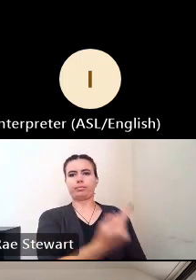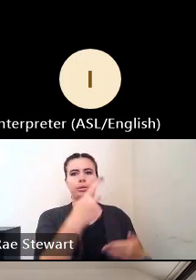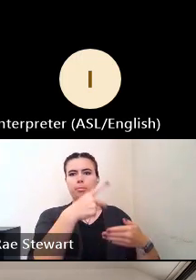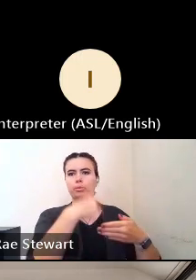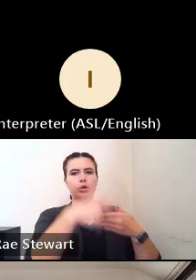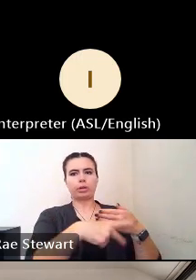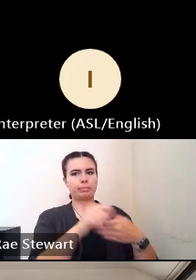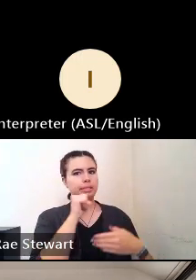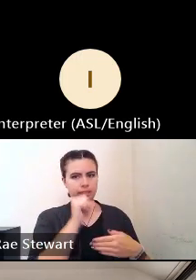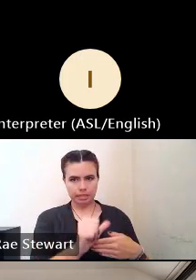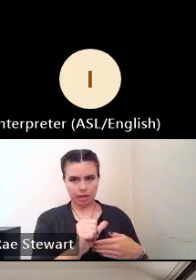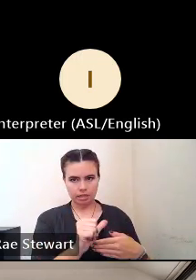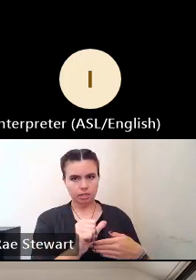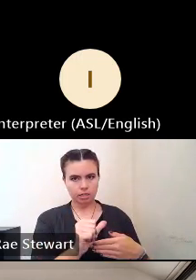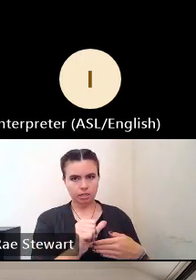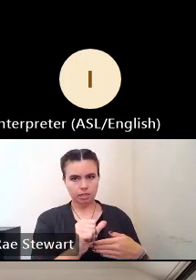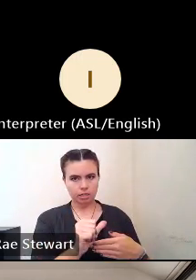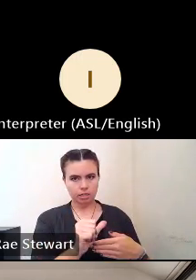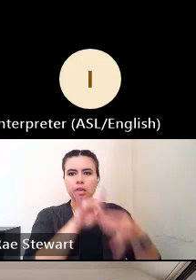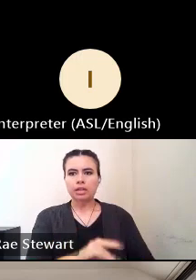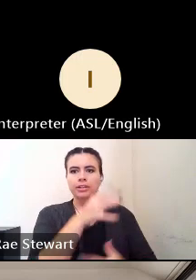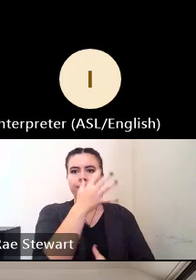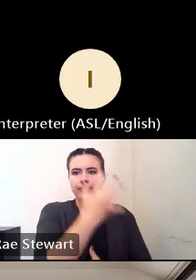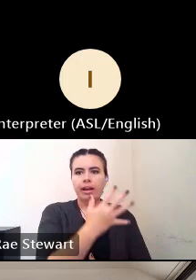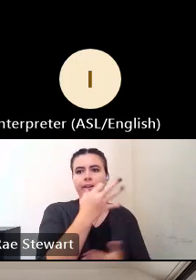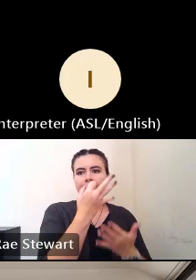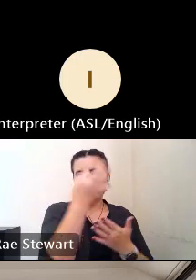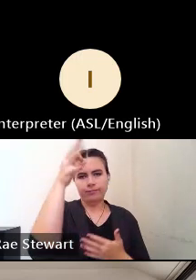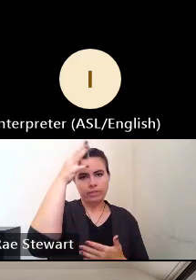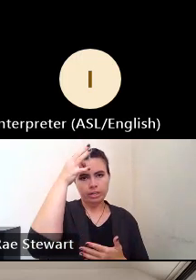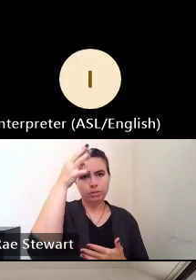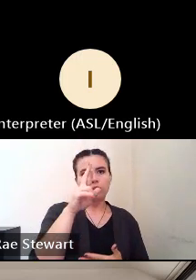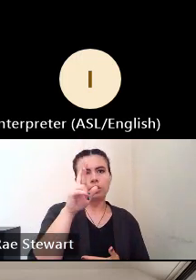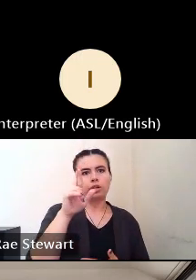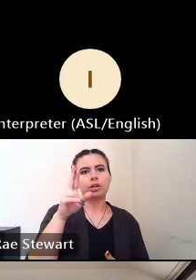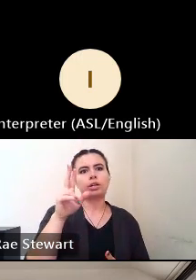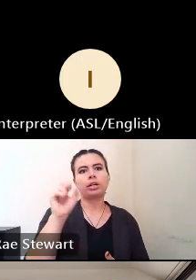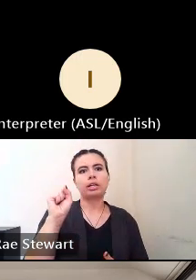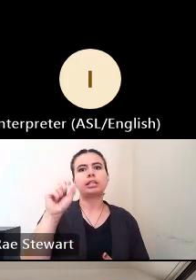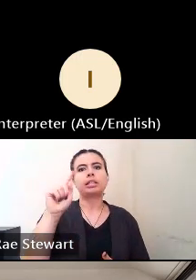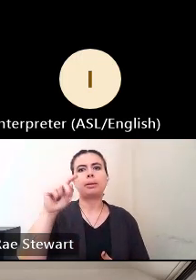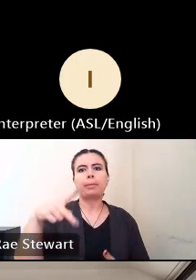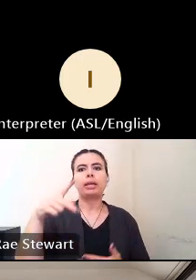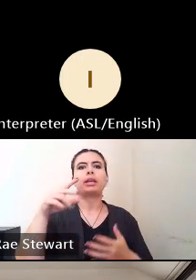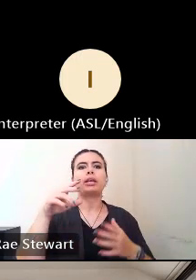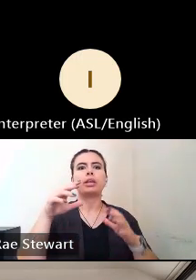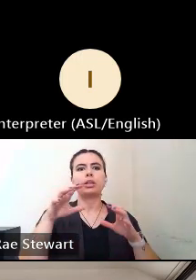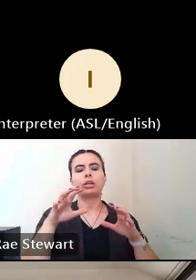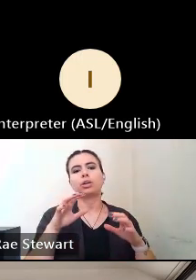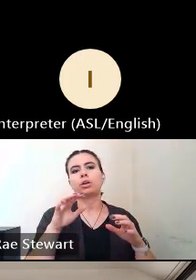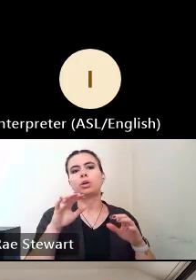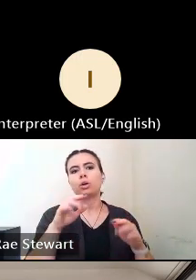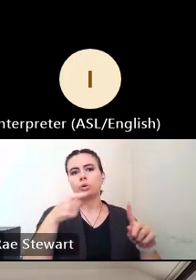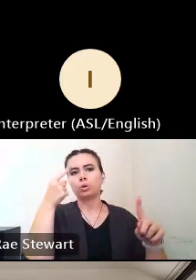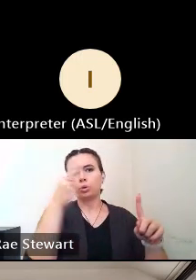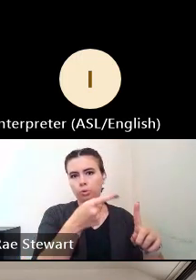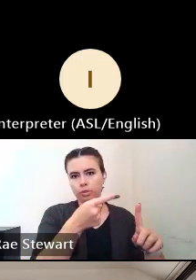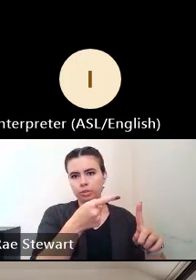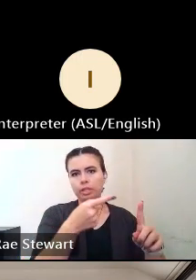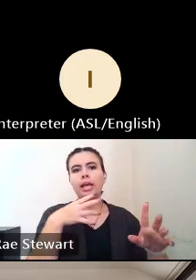5 federal RHTP goals, which guide the overall strategy. Together, they represent a full scope of the